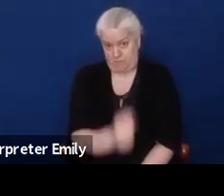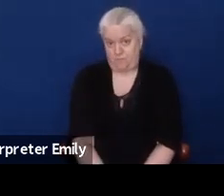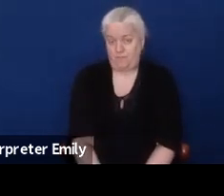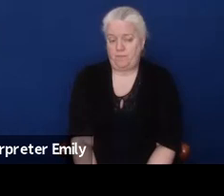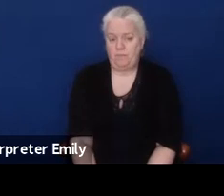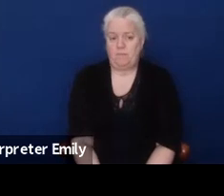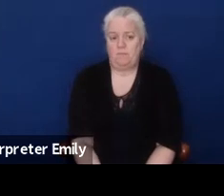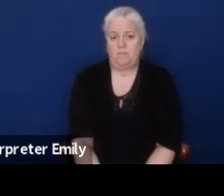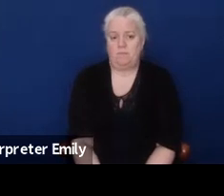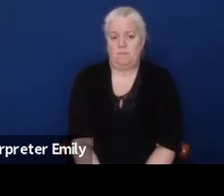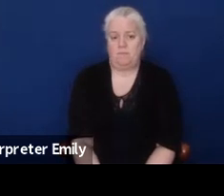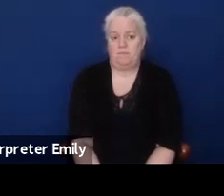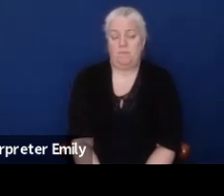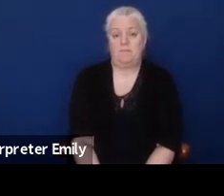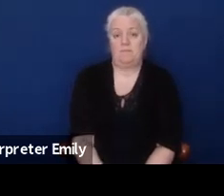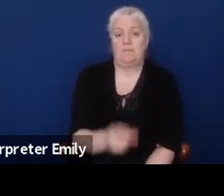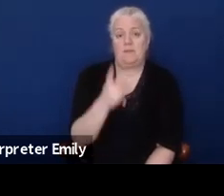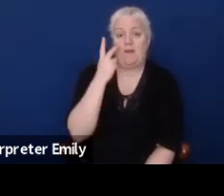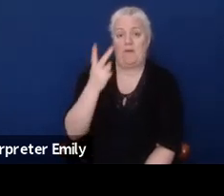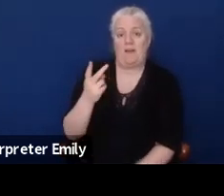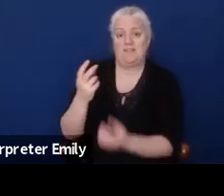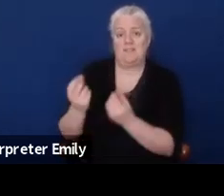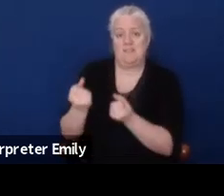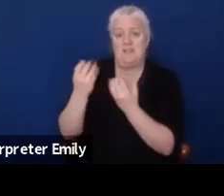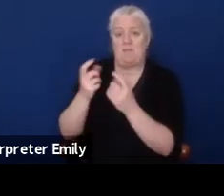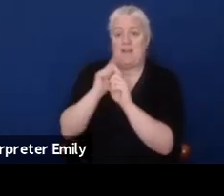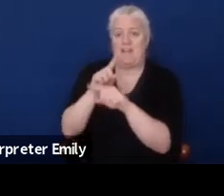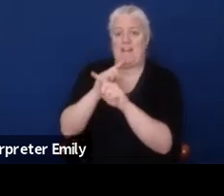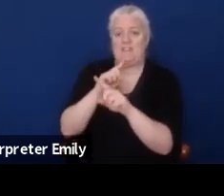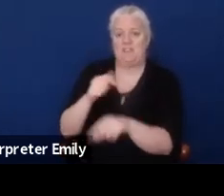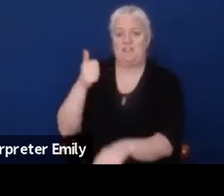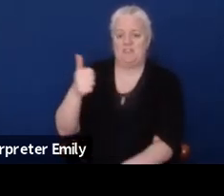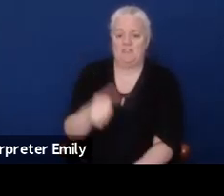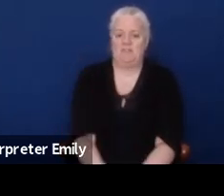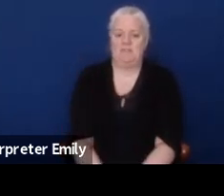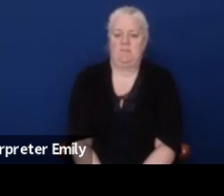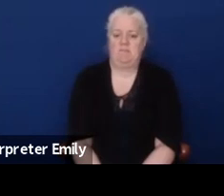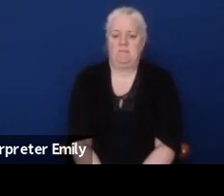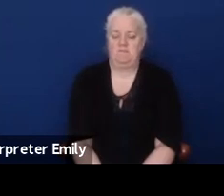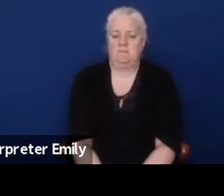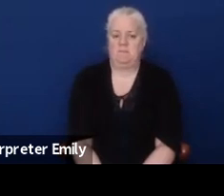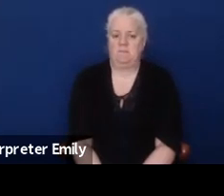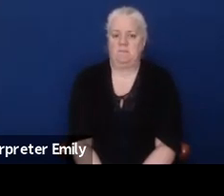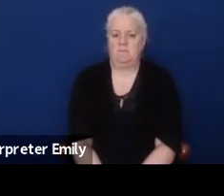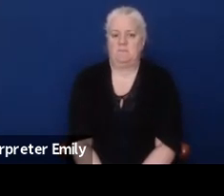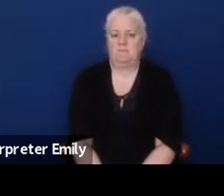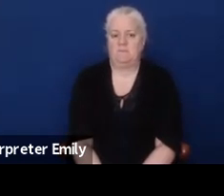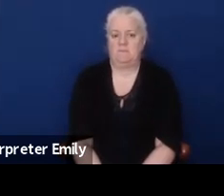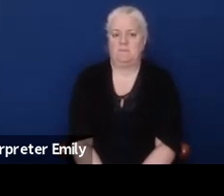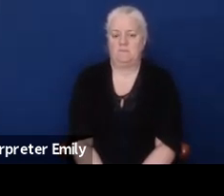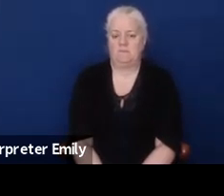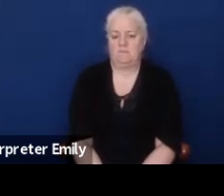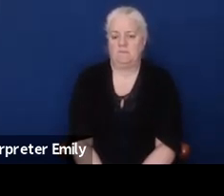Well, I'm getting a lot of good answers here. Um, So people as a